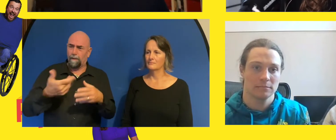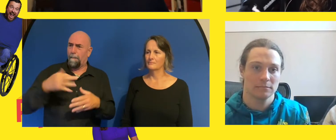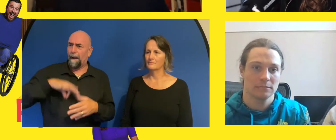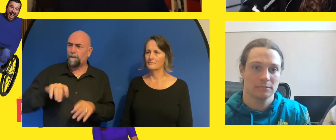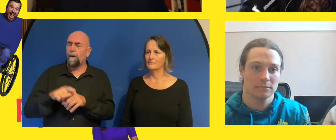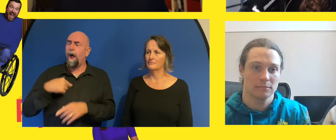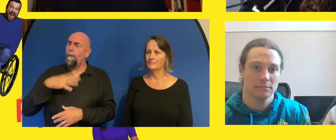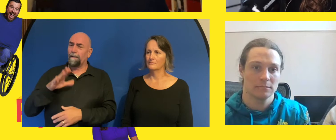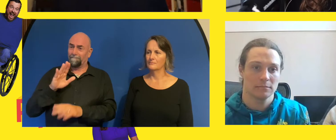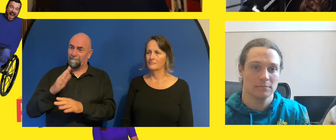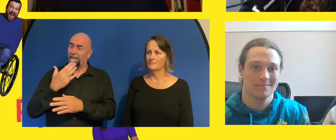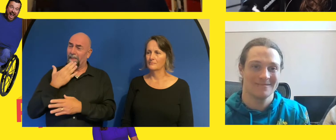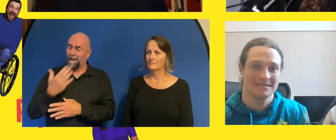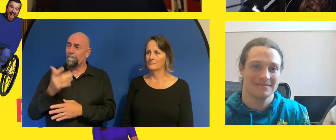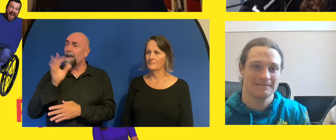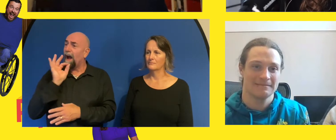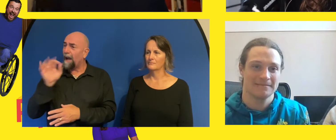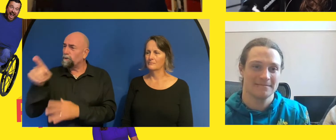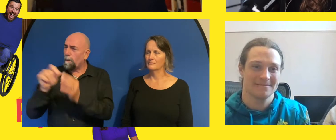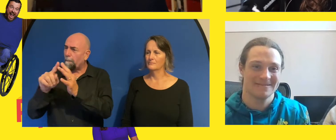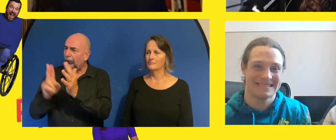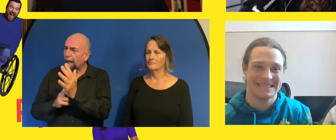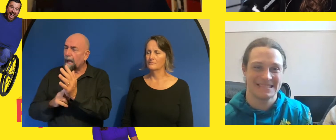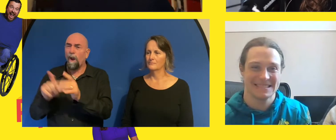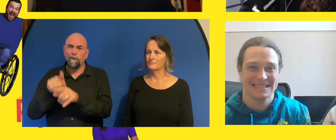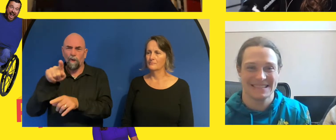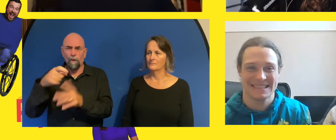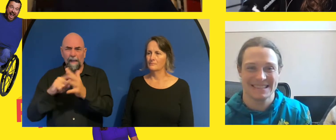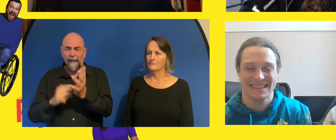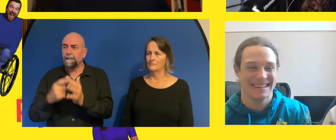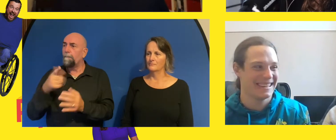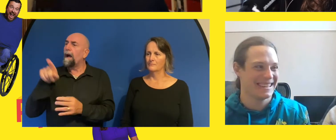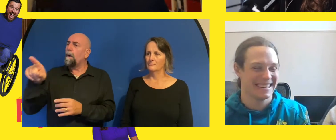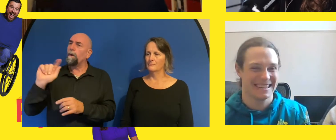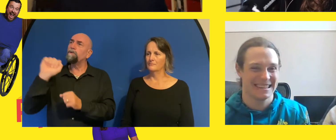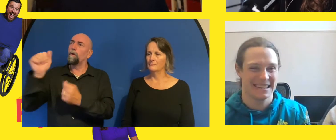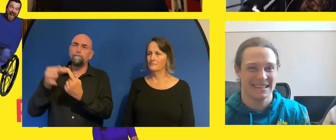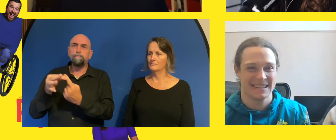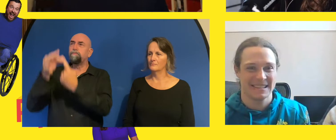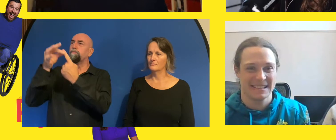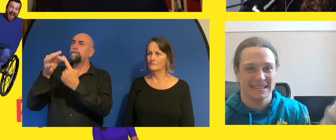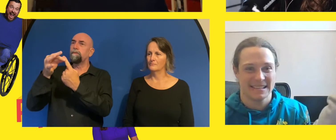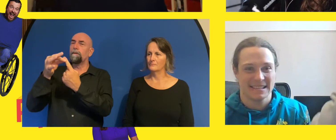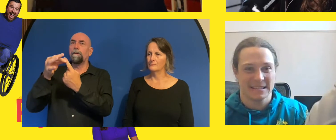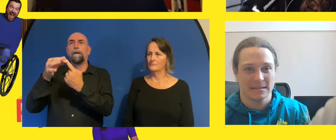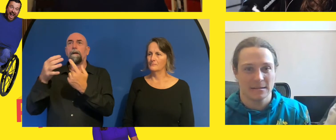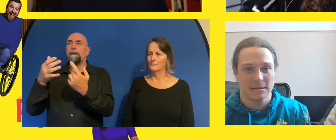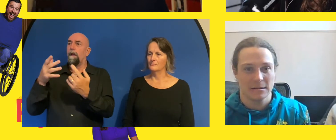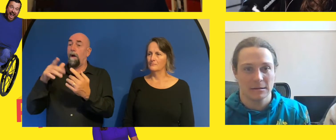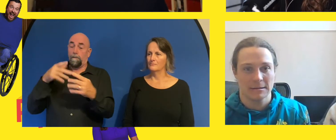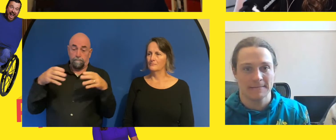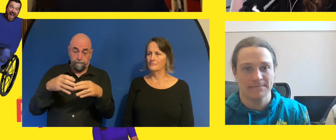But Ben, I've got to ask you, mate, and I want Kate to have a crack at this one as well. What's been your highlight off the track,